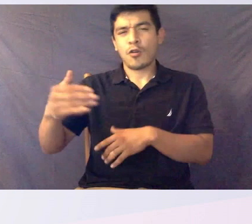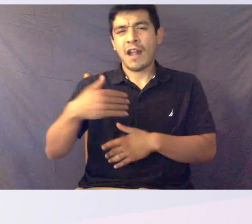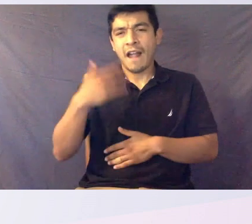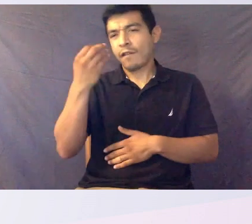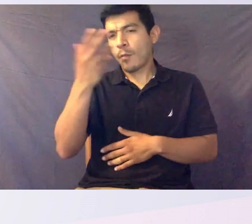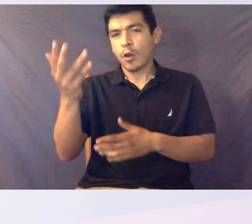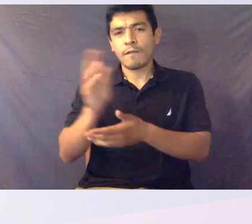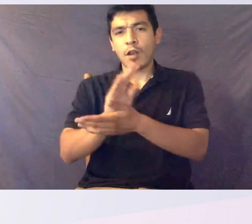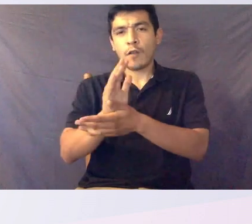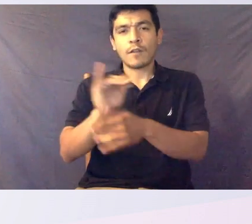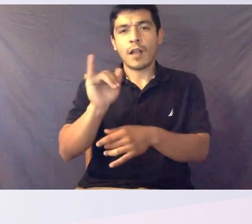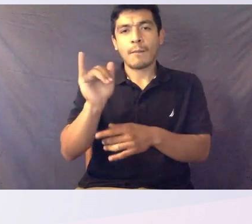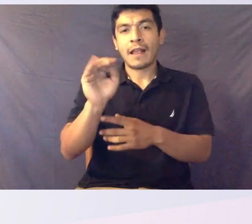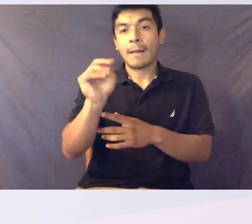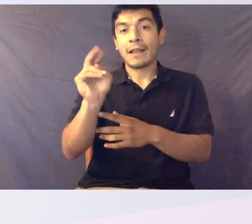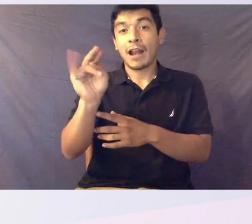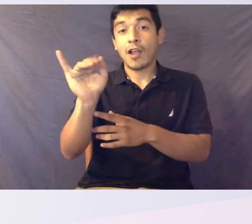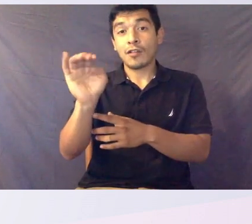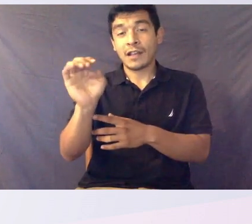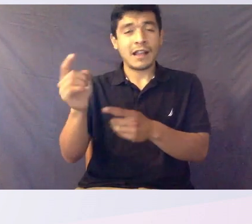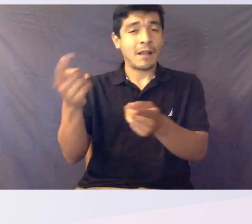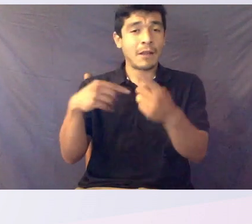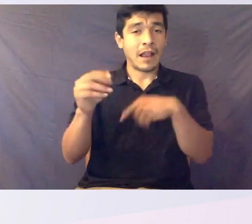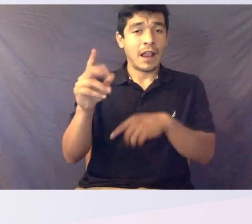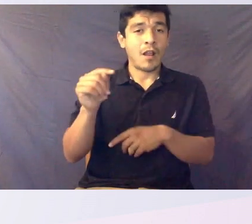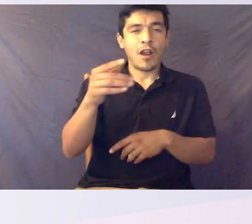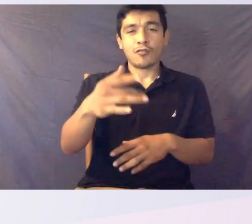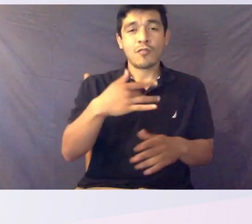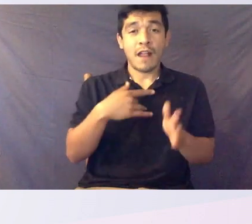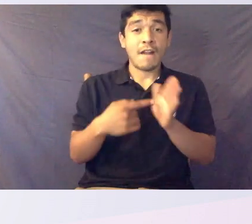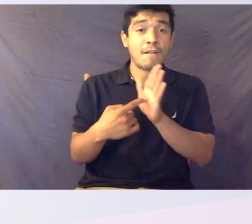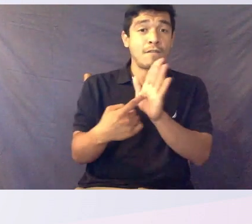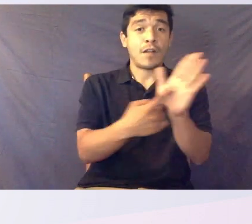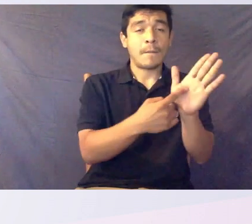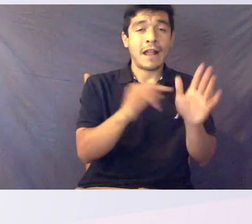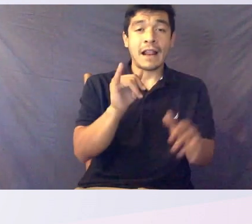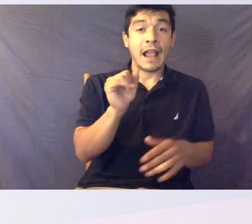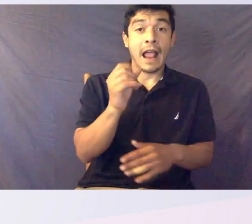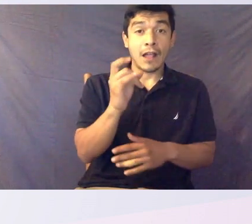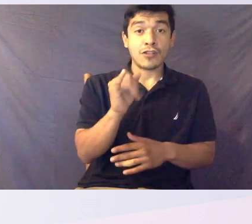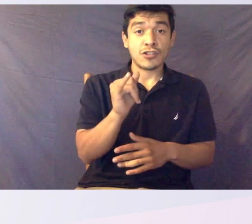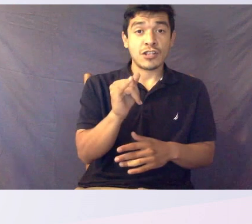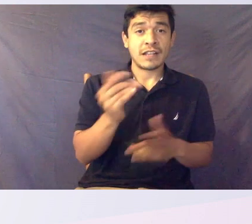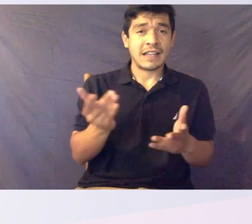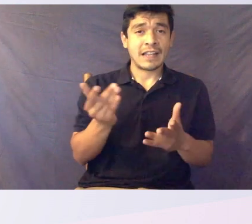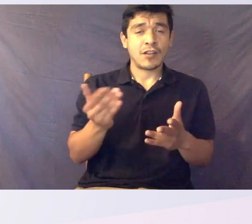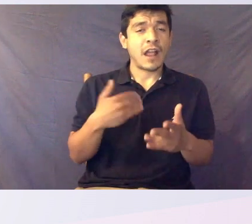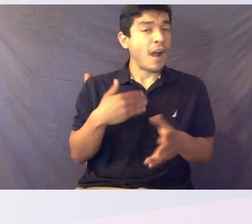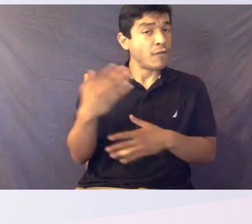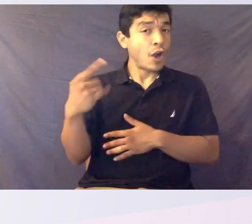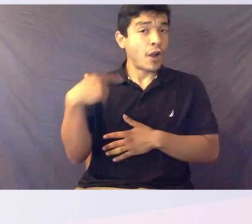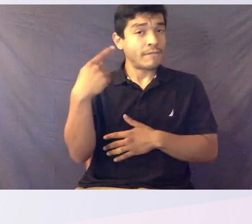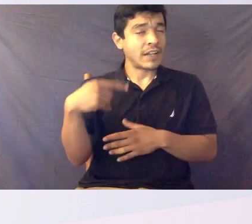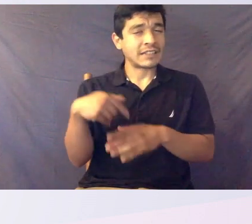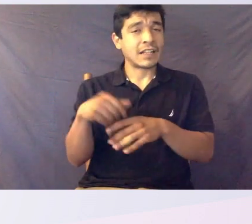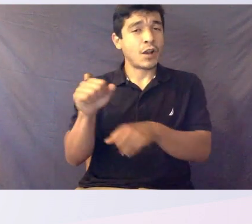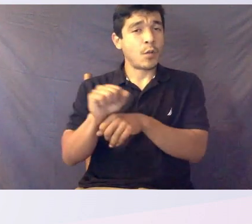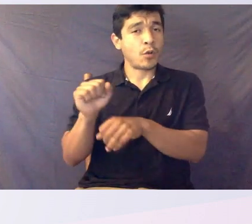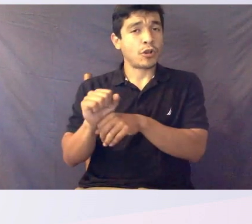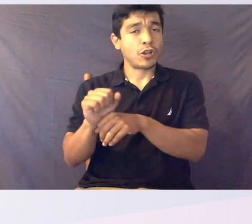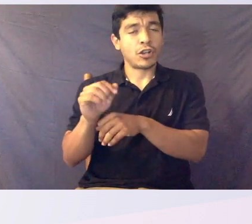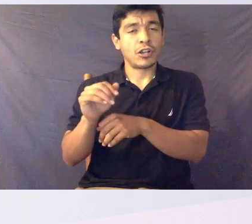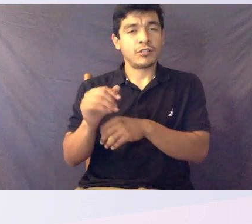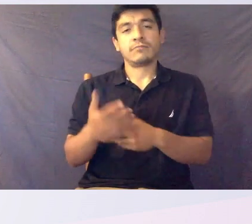like Minari coming out. You have representation like Ashley being in, you know, a face in all the work that she's done.